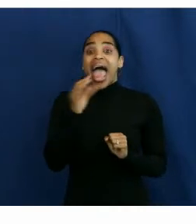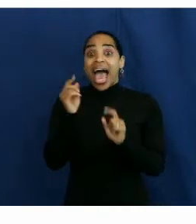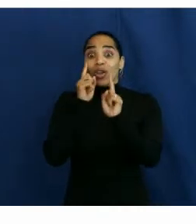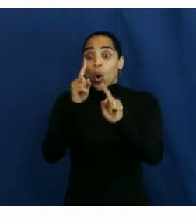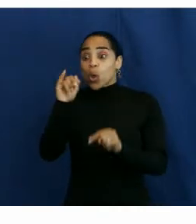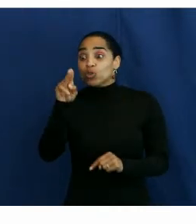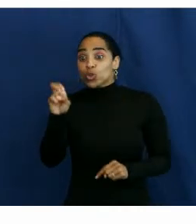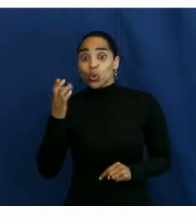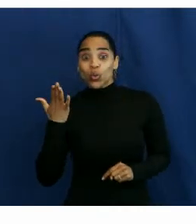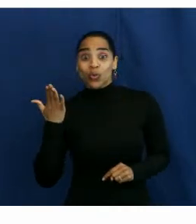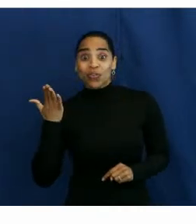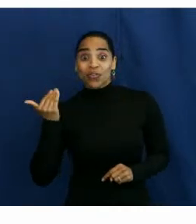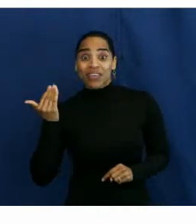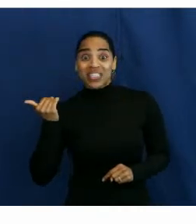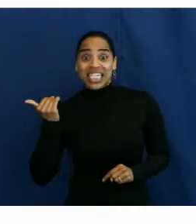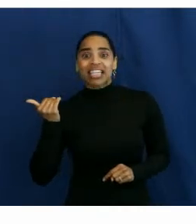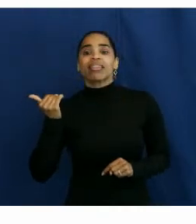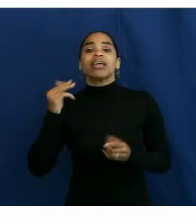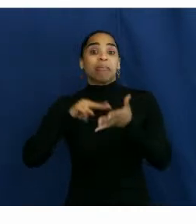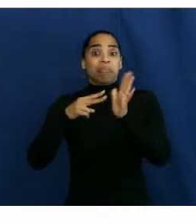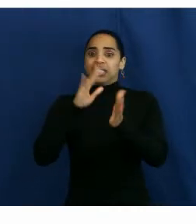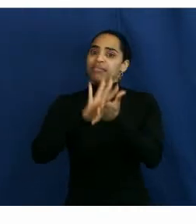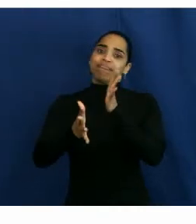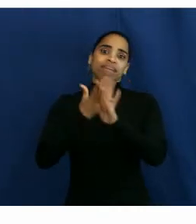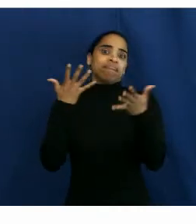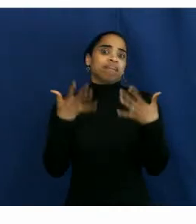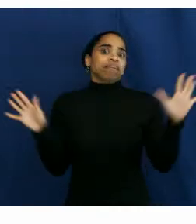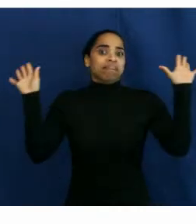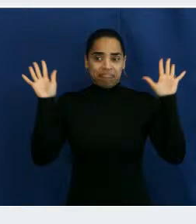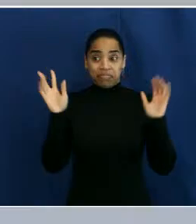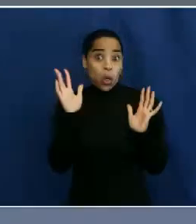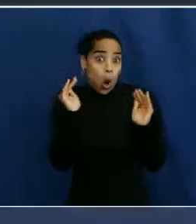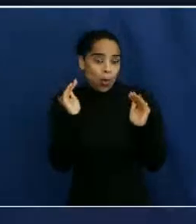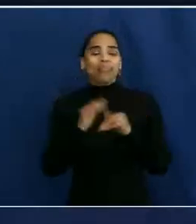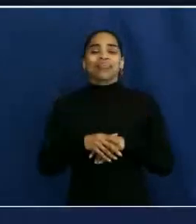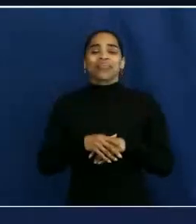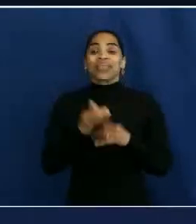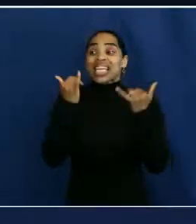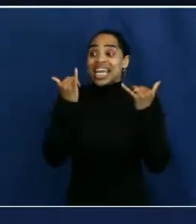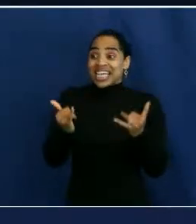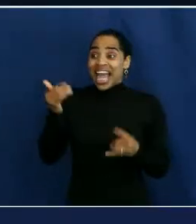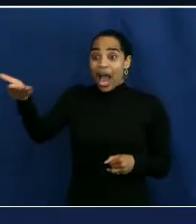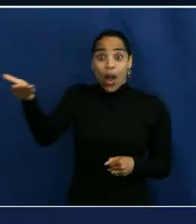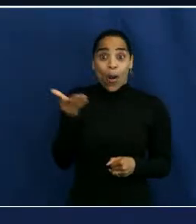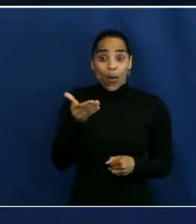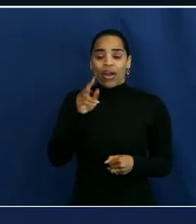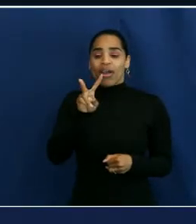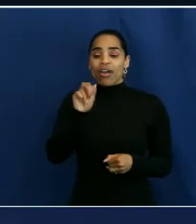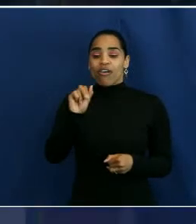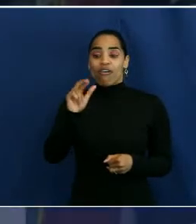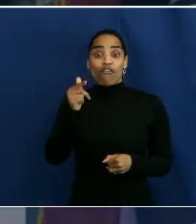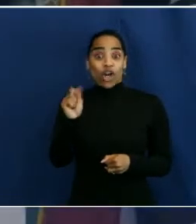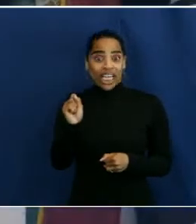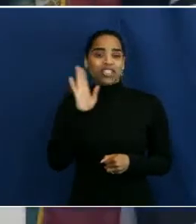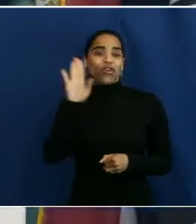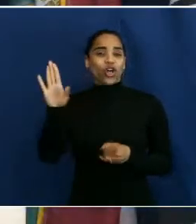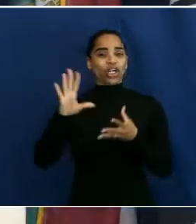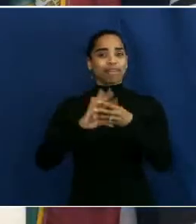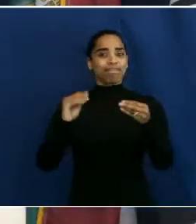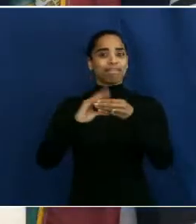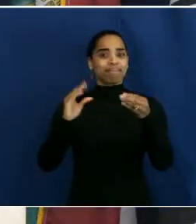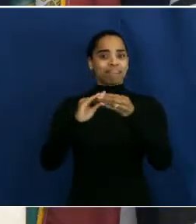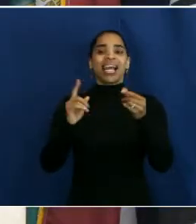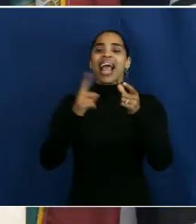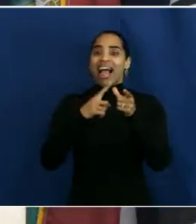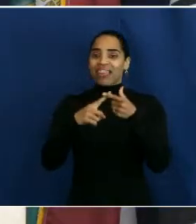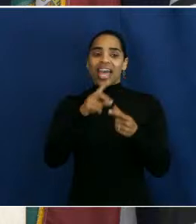15th retiring of the tiers. Let me turn it over to Supervisor Vargas for a quick update, and then we'll go to your questions. And both